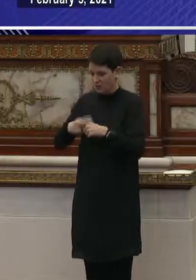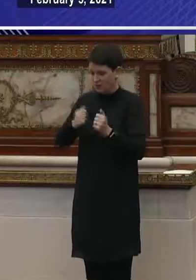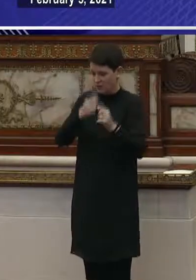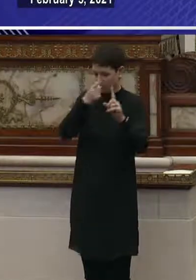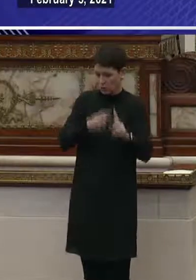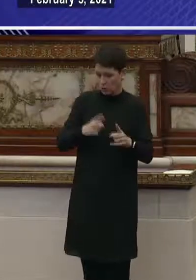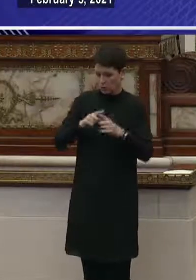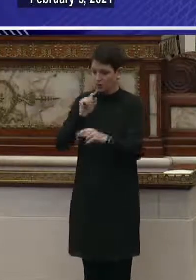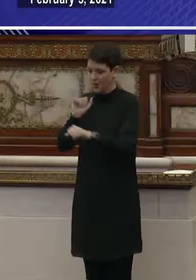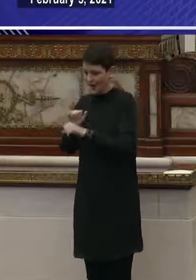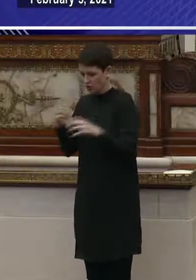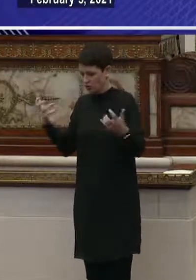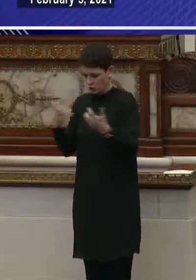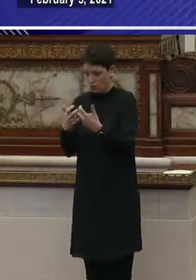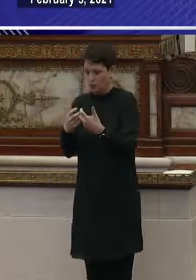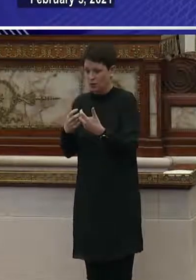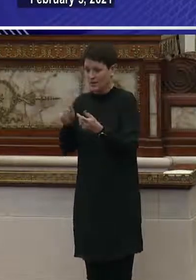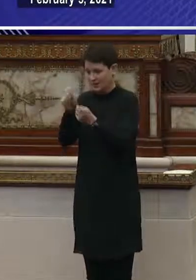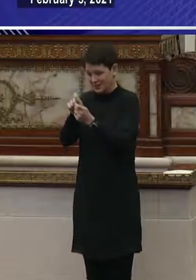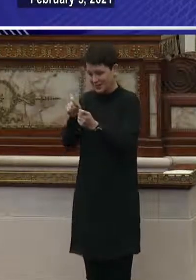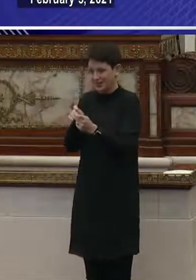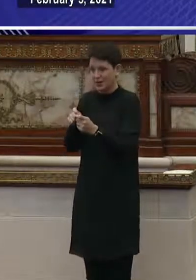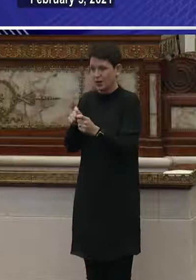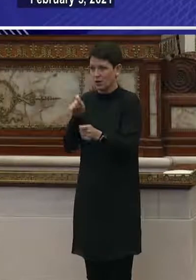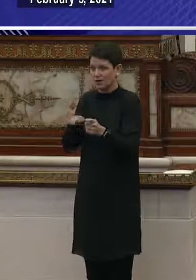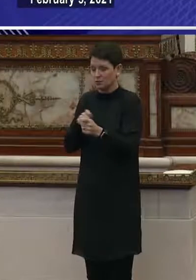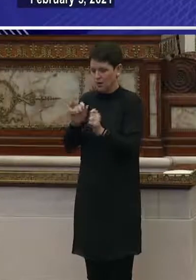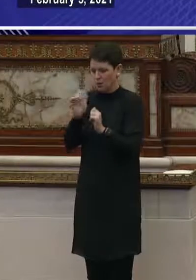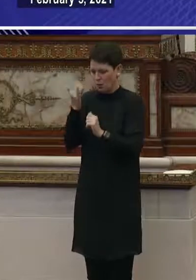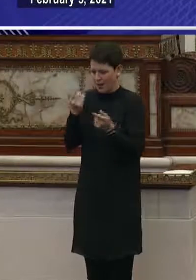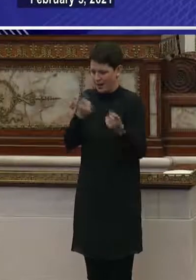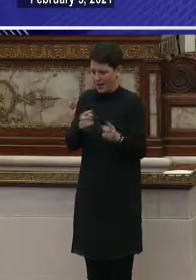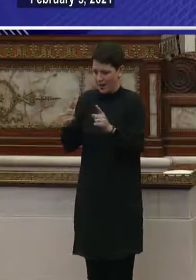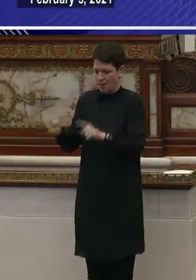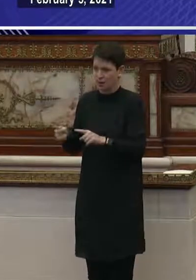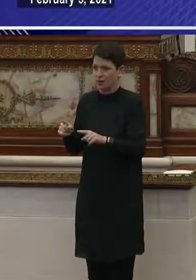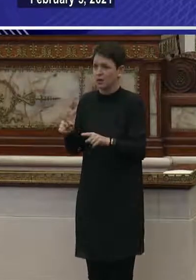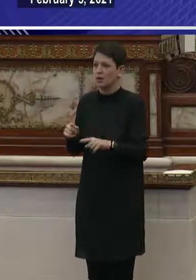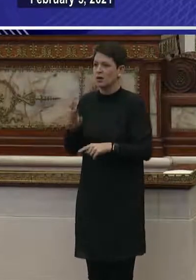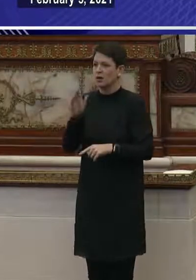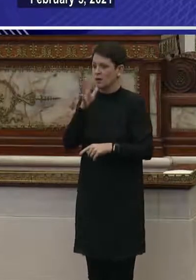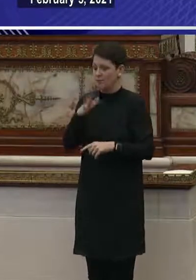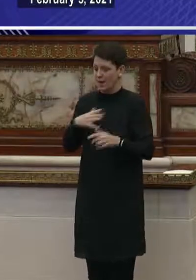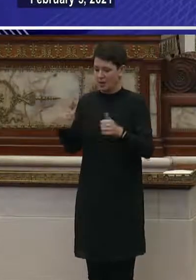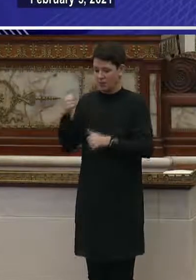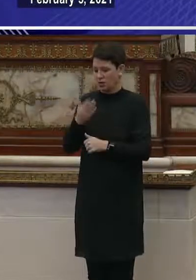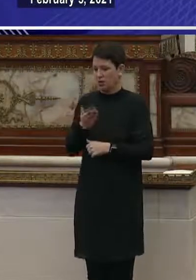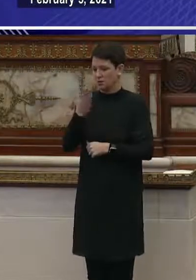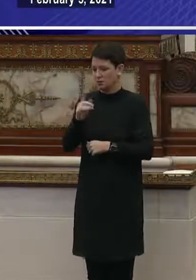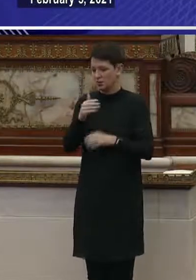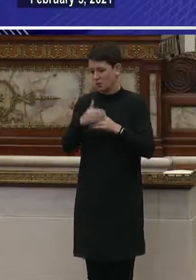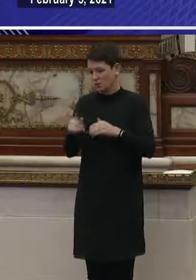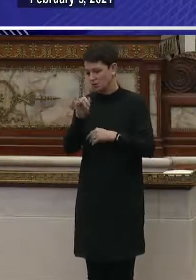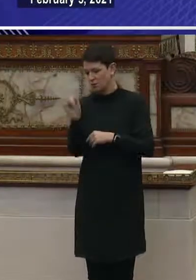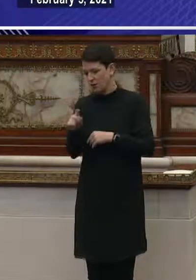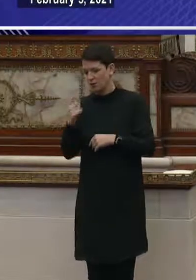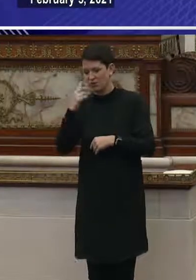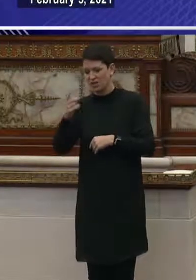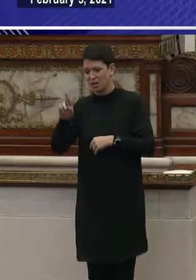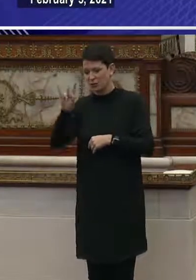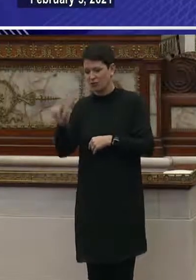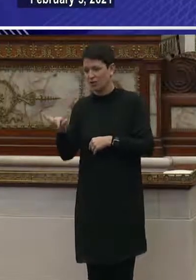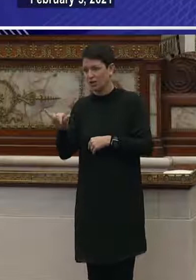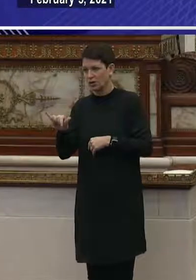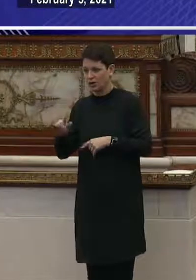to actual, if you could detail how that occurred. Madam Chair, I'll submit the rest of my questions for Dr.